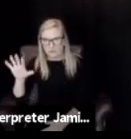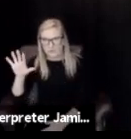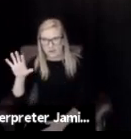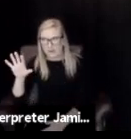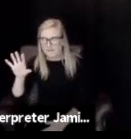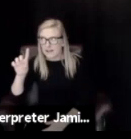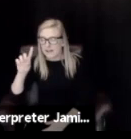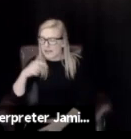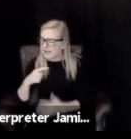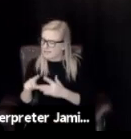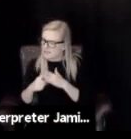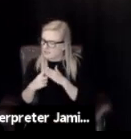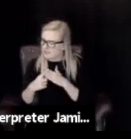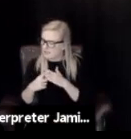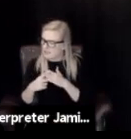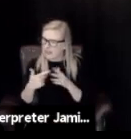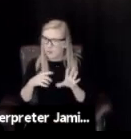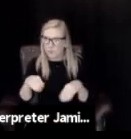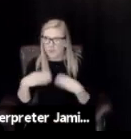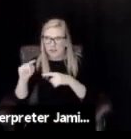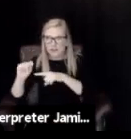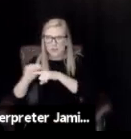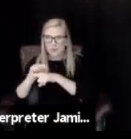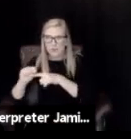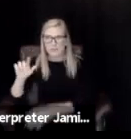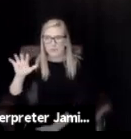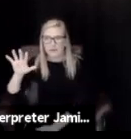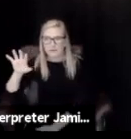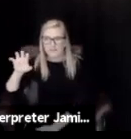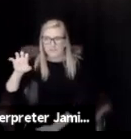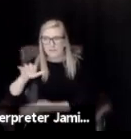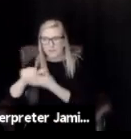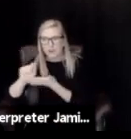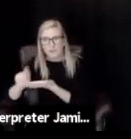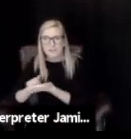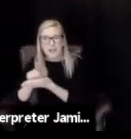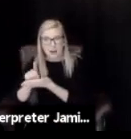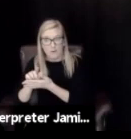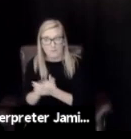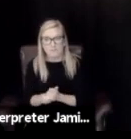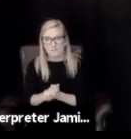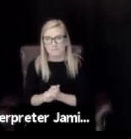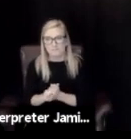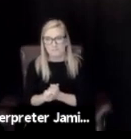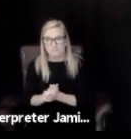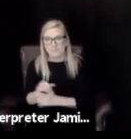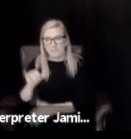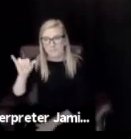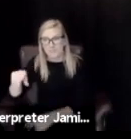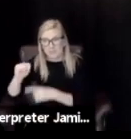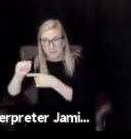I would do trainings at about $500 an hour, right? That training,